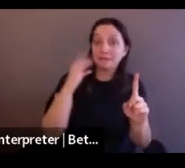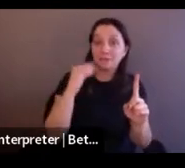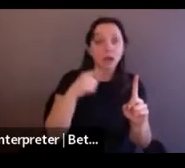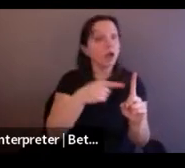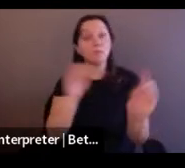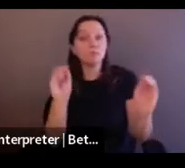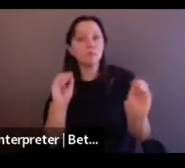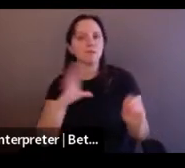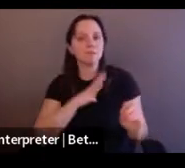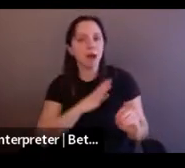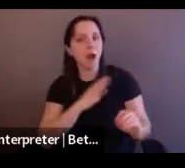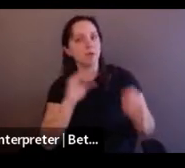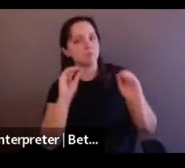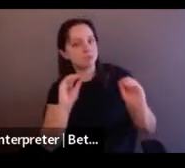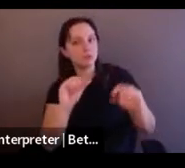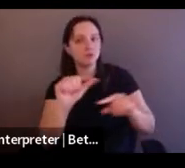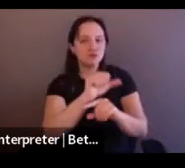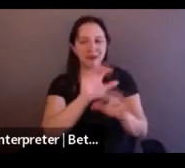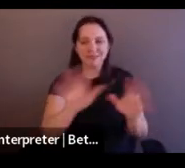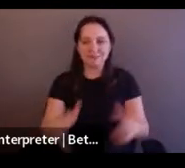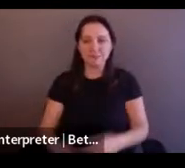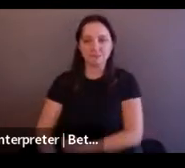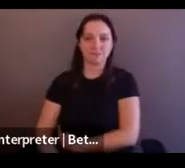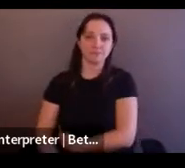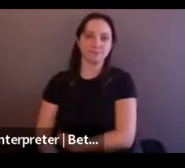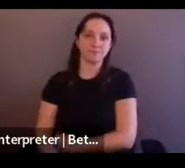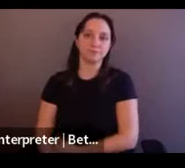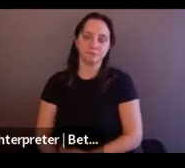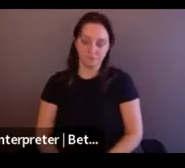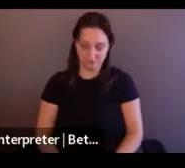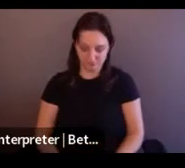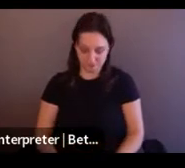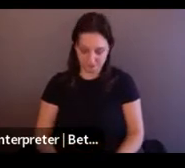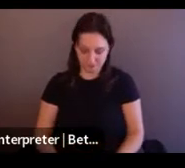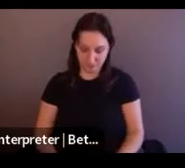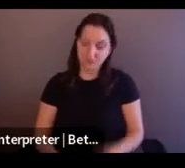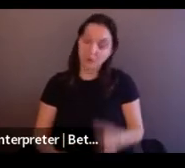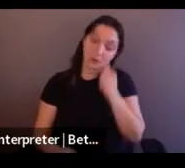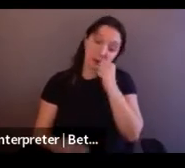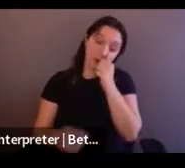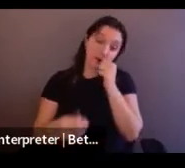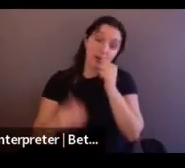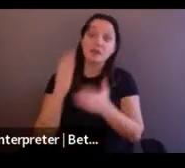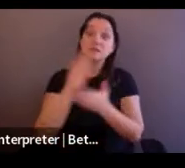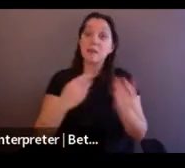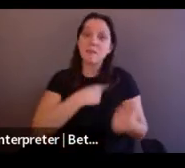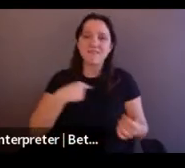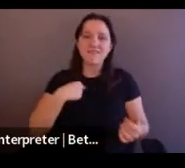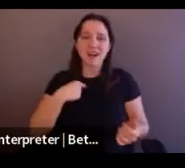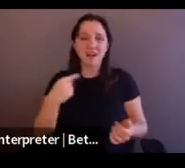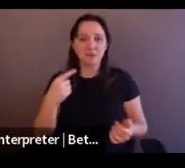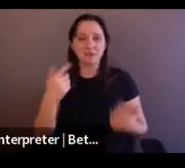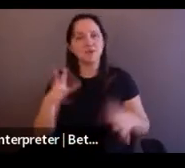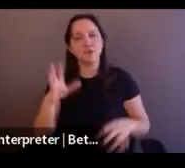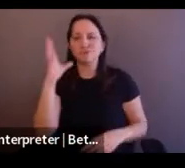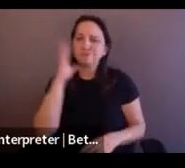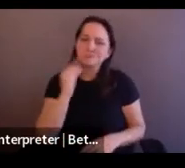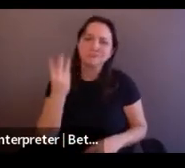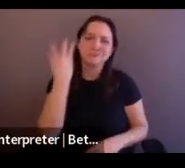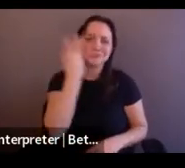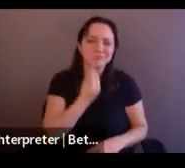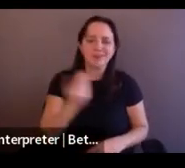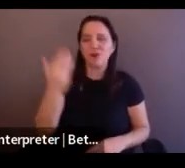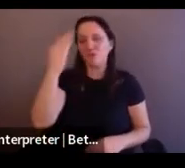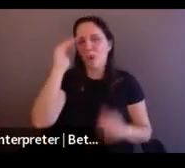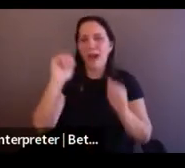seem obvious to those of us who have been managing volunteers for years, but if you've never done it before, that staff member might need a little bit of an orientation.